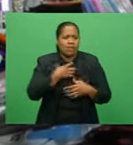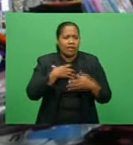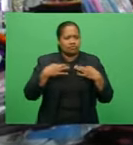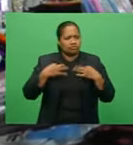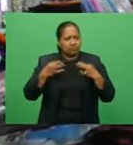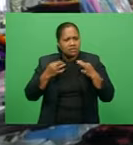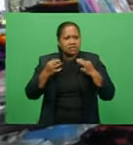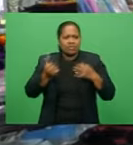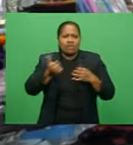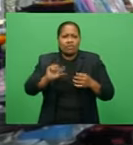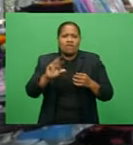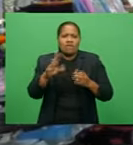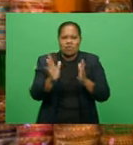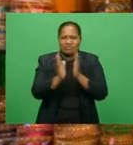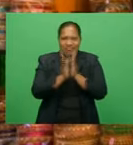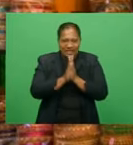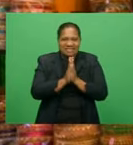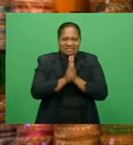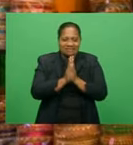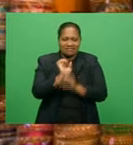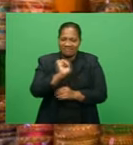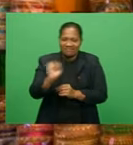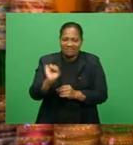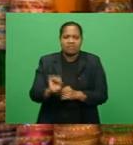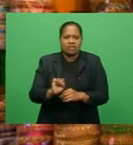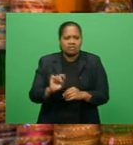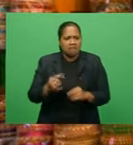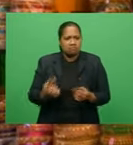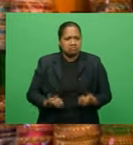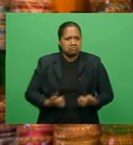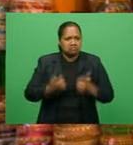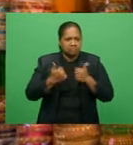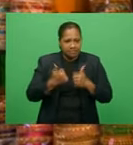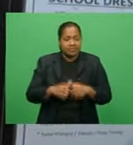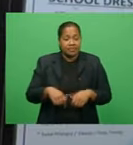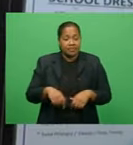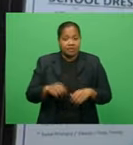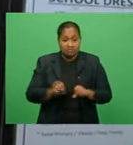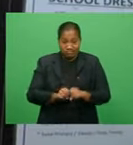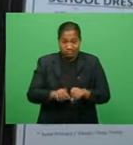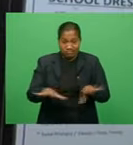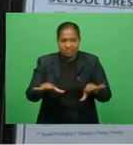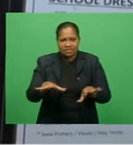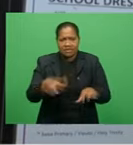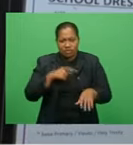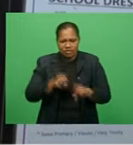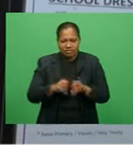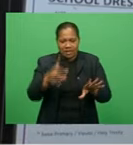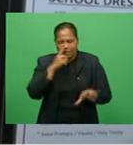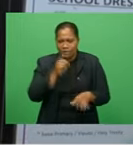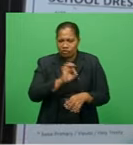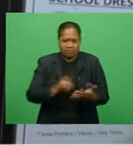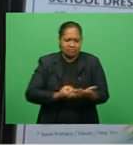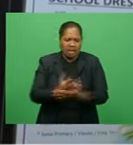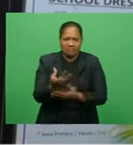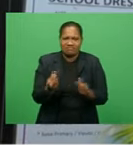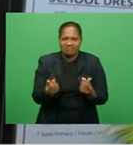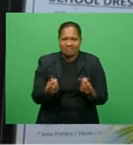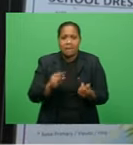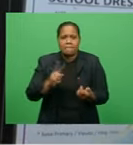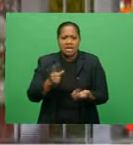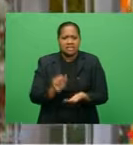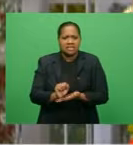their prayers. And it's flowing well. Due to the pandemic, people are not spending that much, but sales is quite